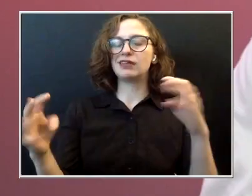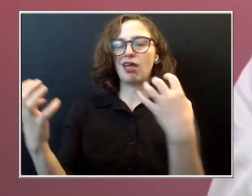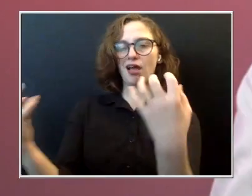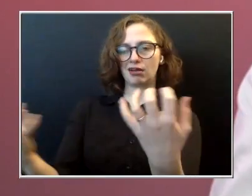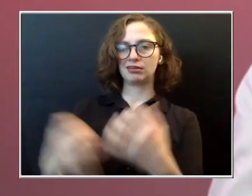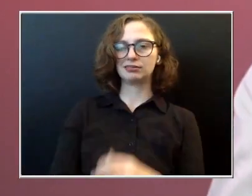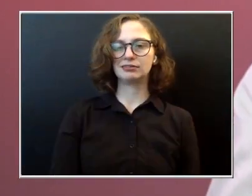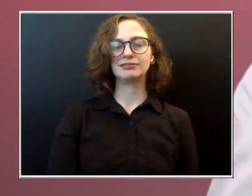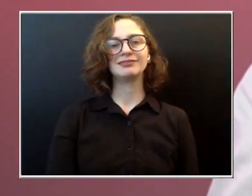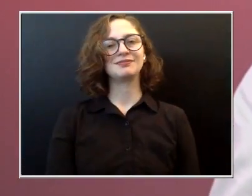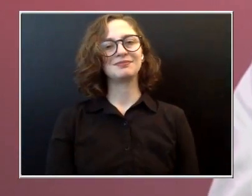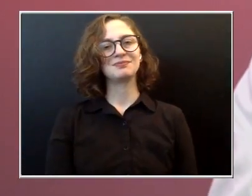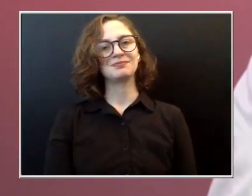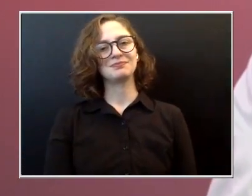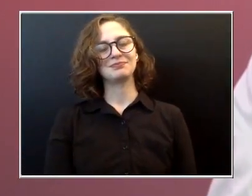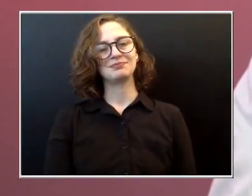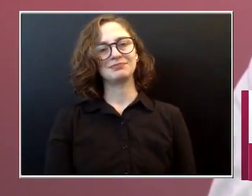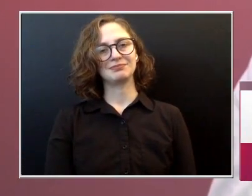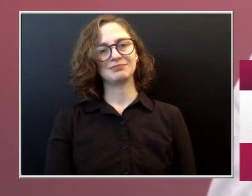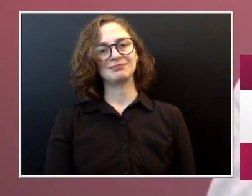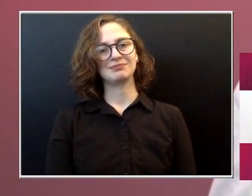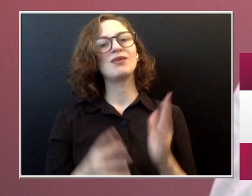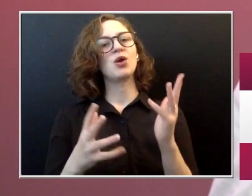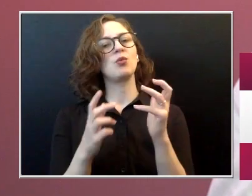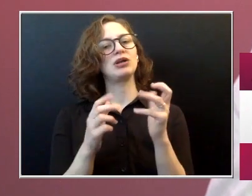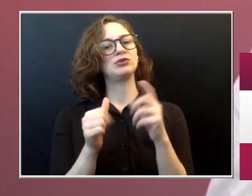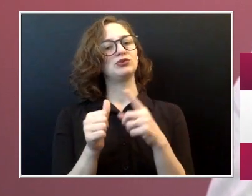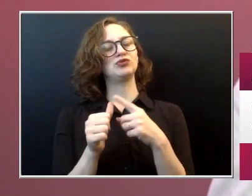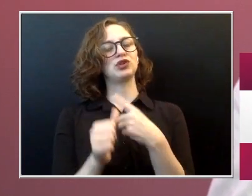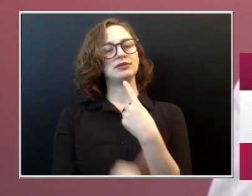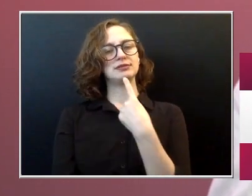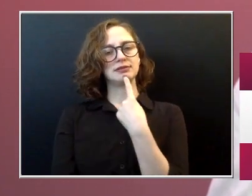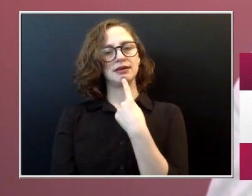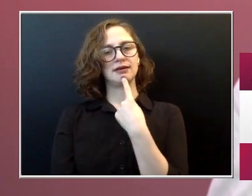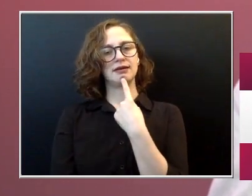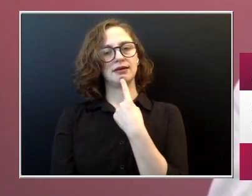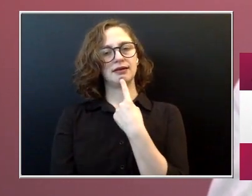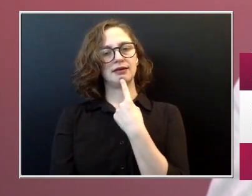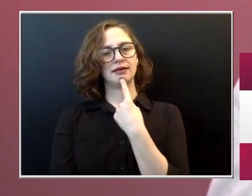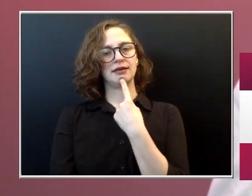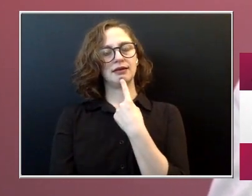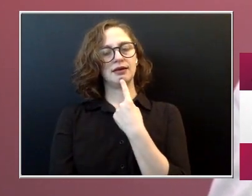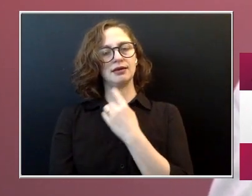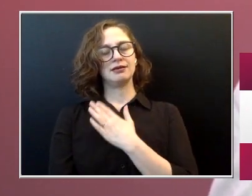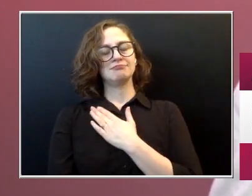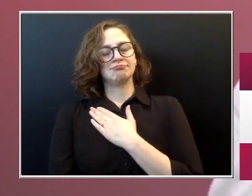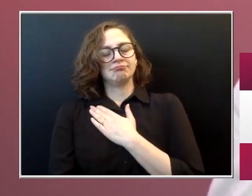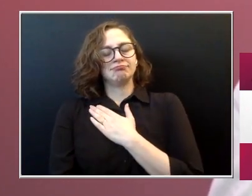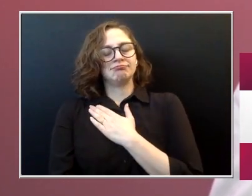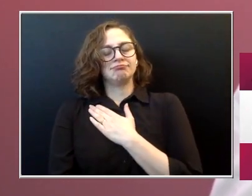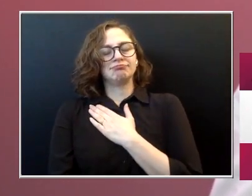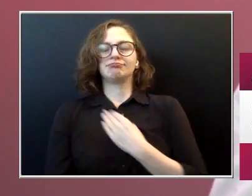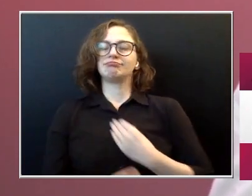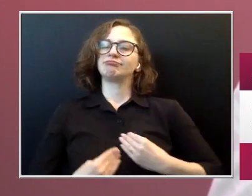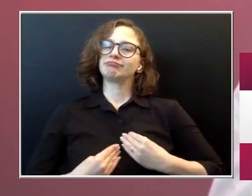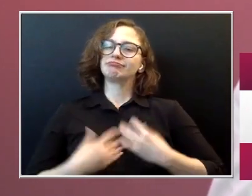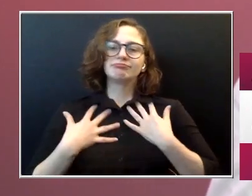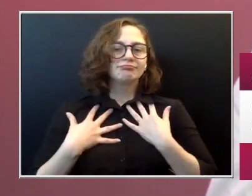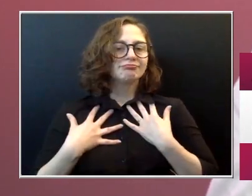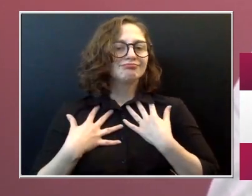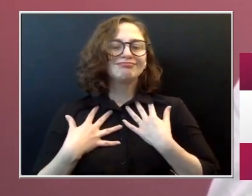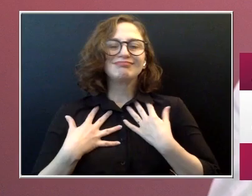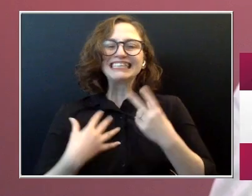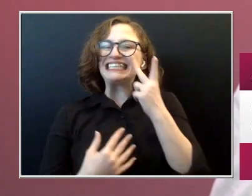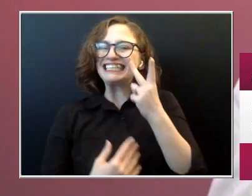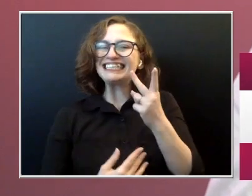Overall, I do want to start by saying, you know, it gives me happiness and joy seeing him doing so well,